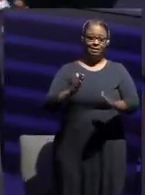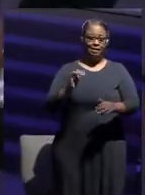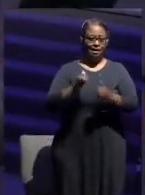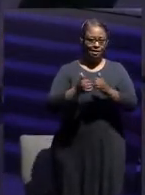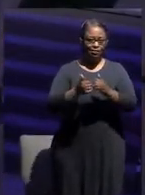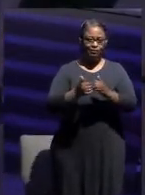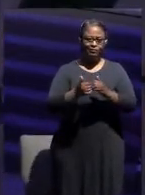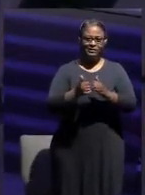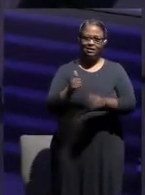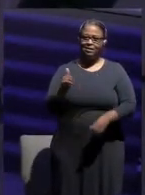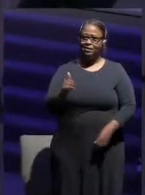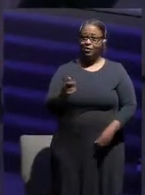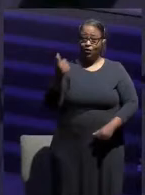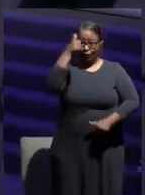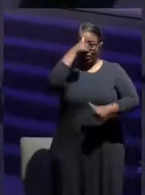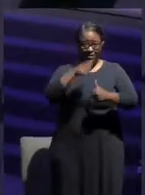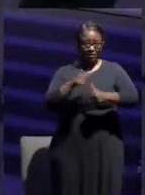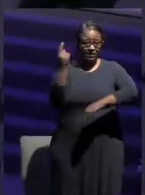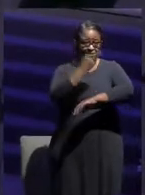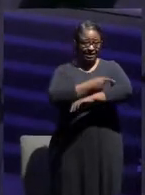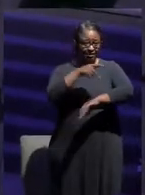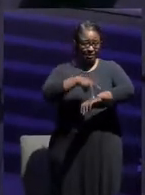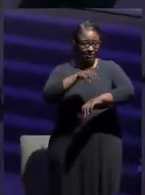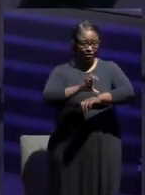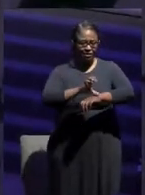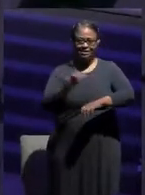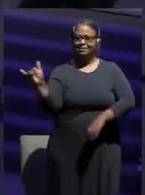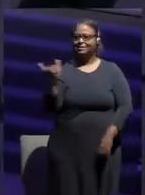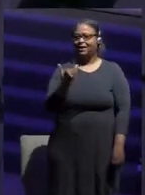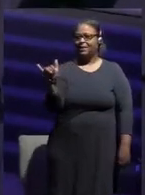it, just like they did it at